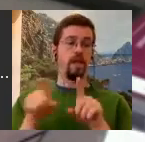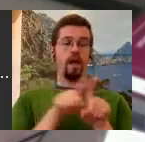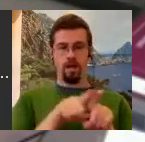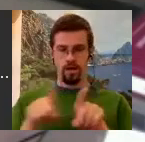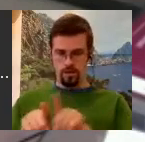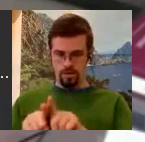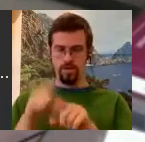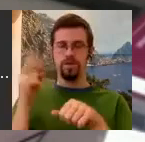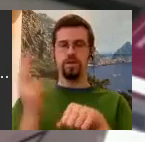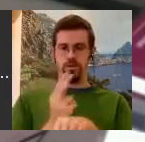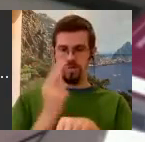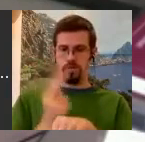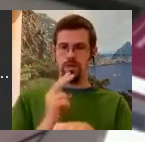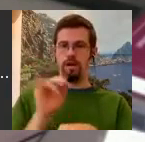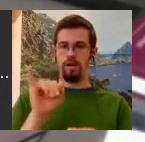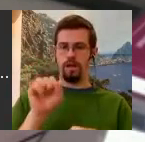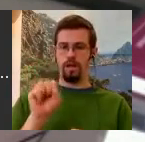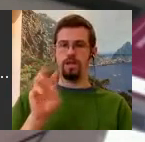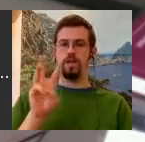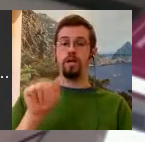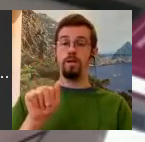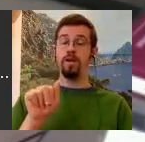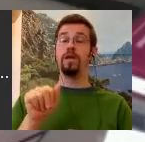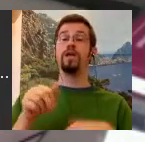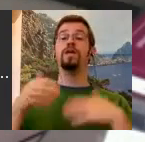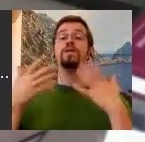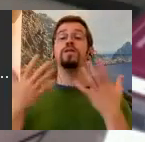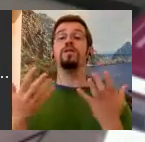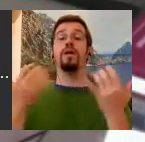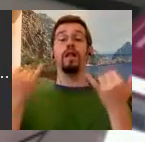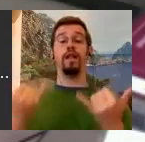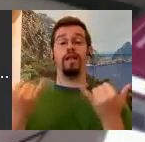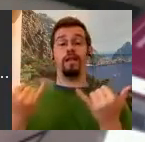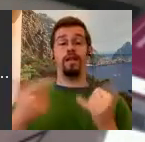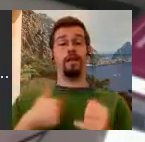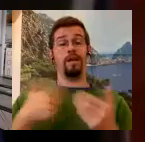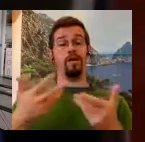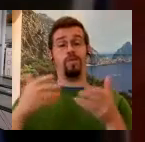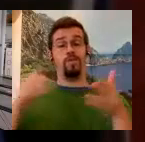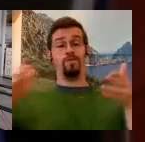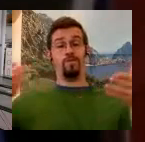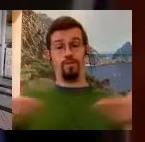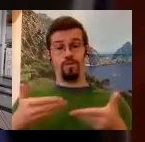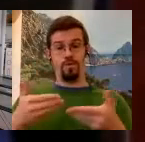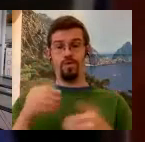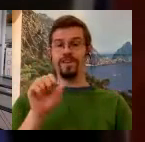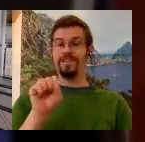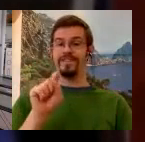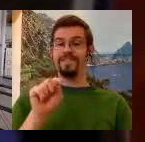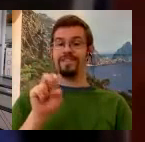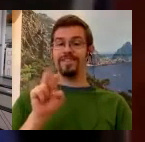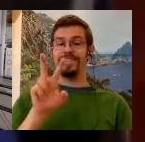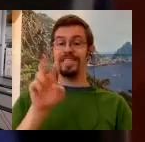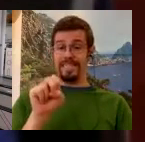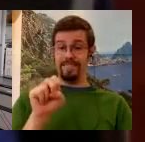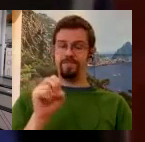So now I would like to introduce Steve Slevinski, and I'm going to click on his screen. Here's